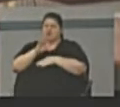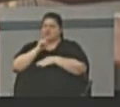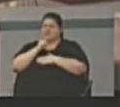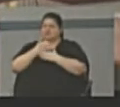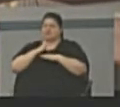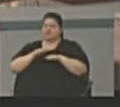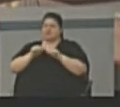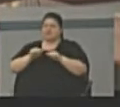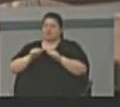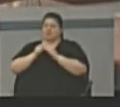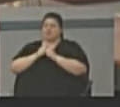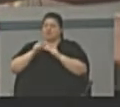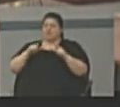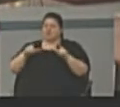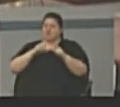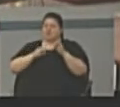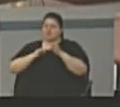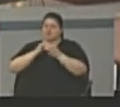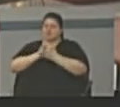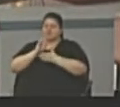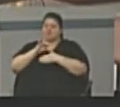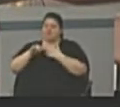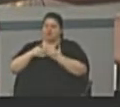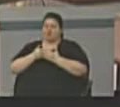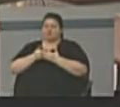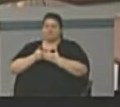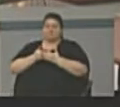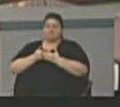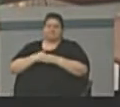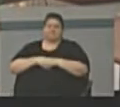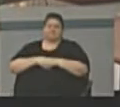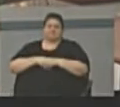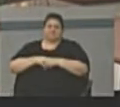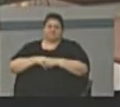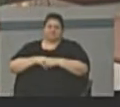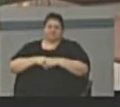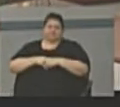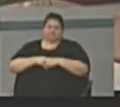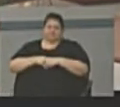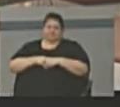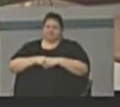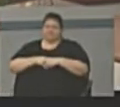God, indivisible, with liberty and justice for all.